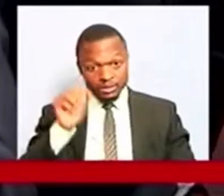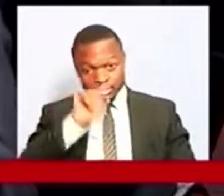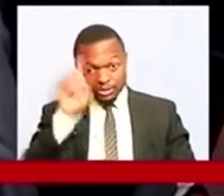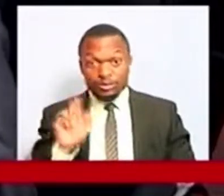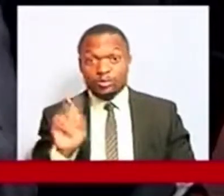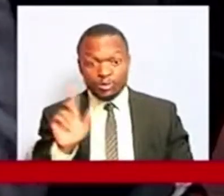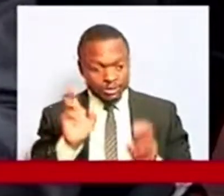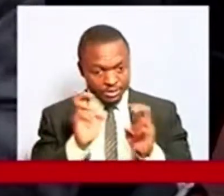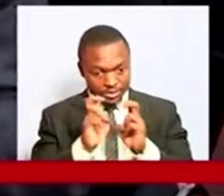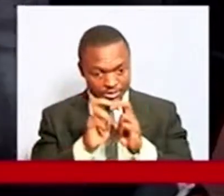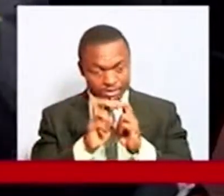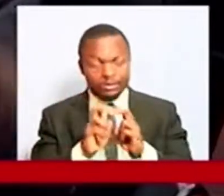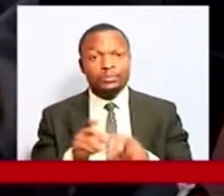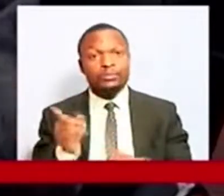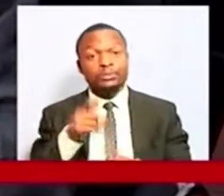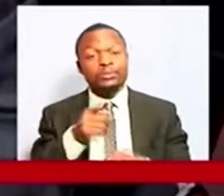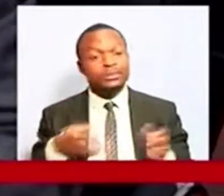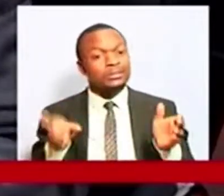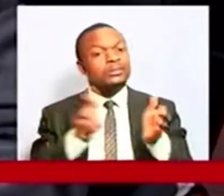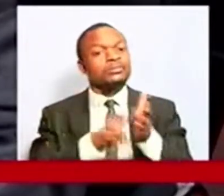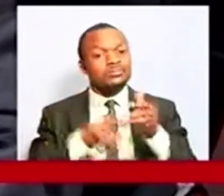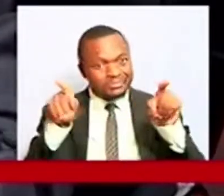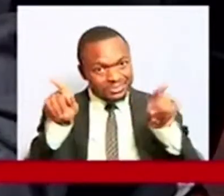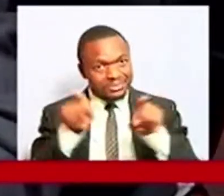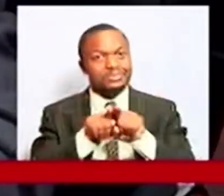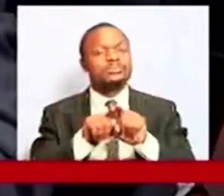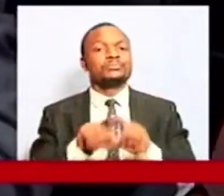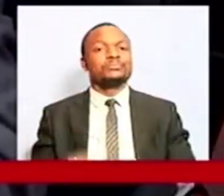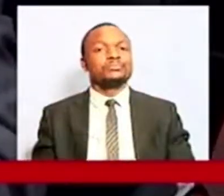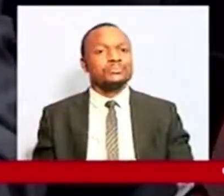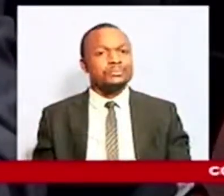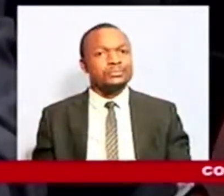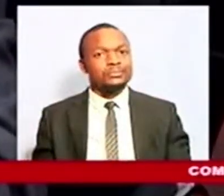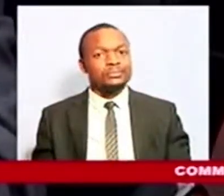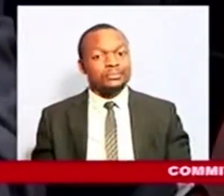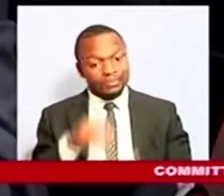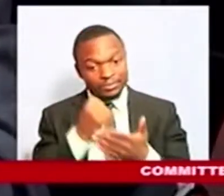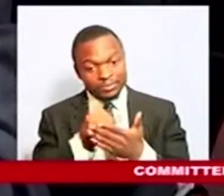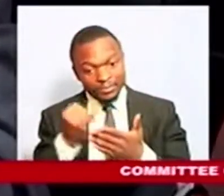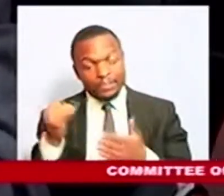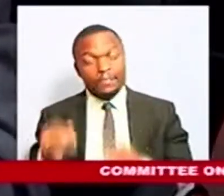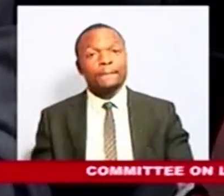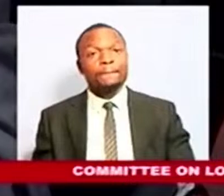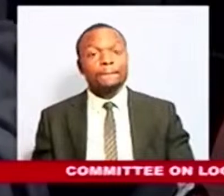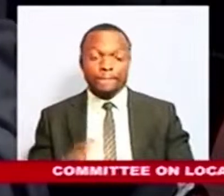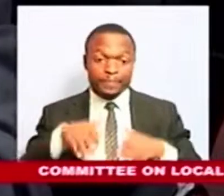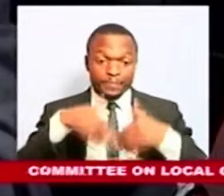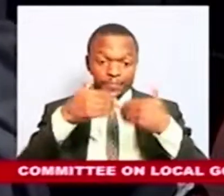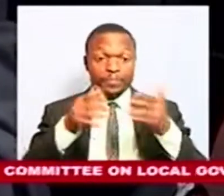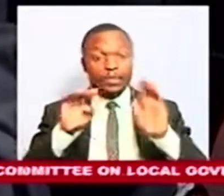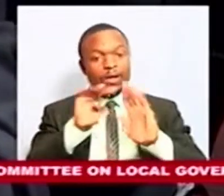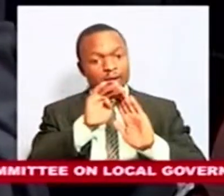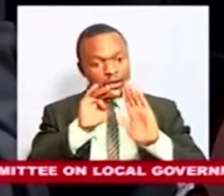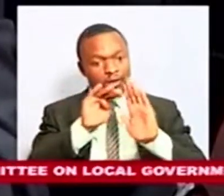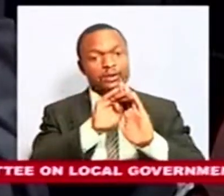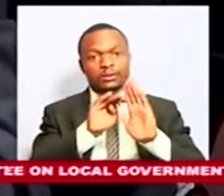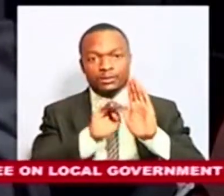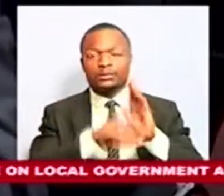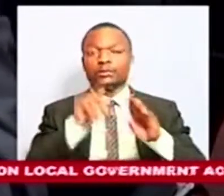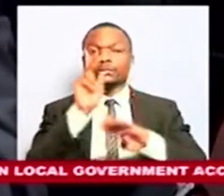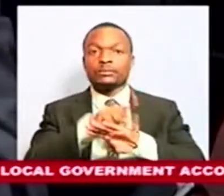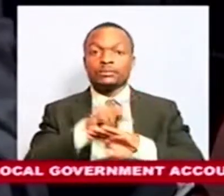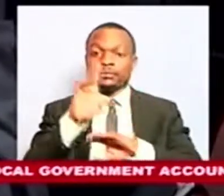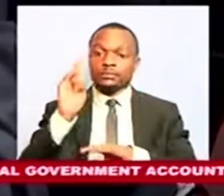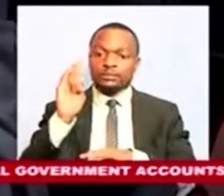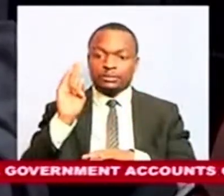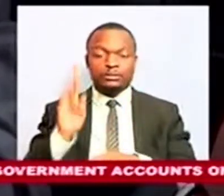contract? And you have repeated the same the same issue to provide a list of projects, 17 of